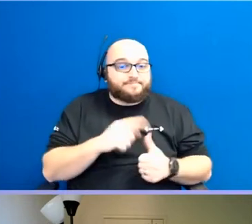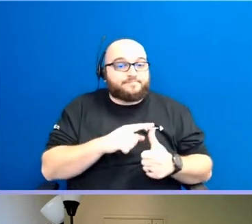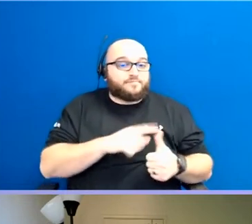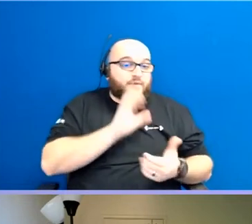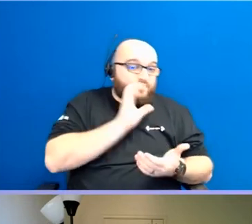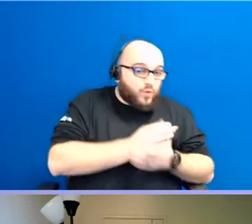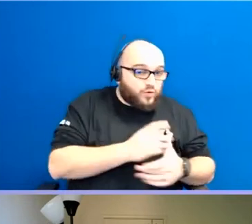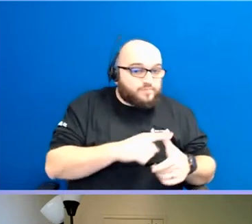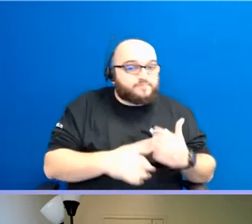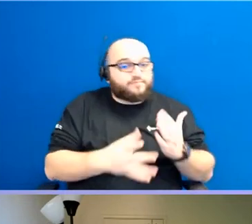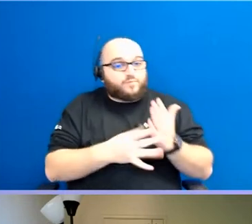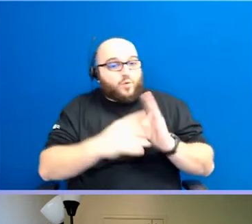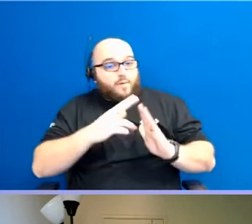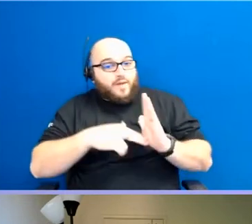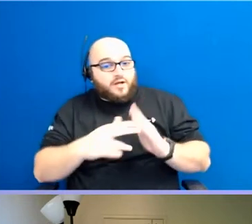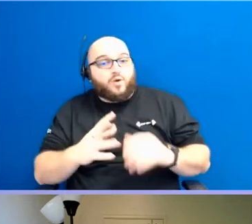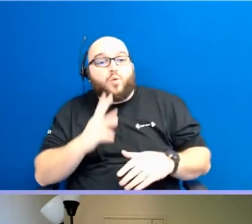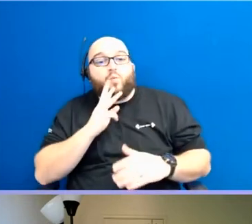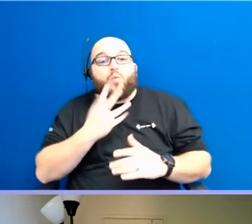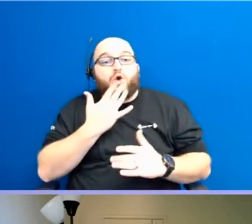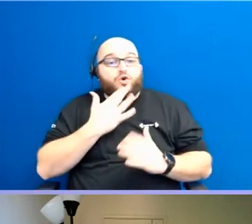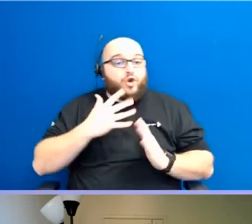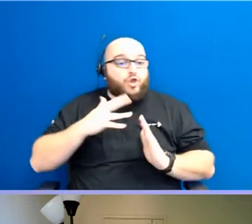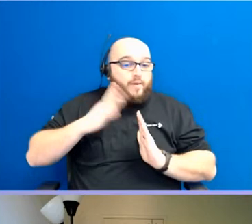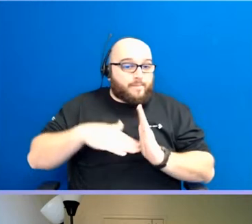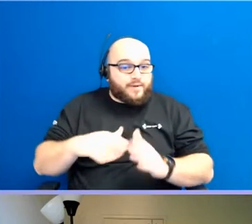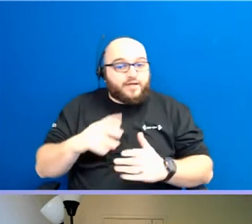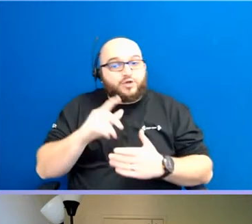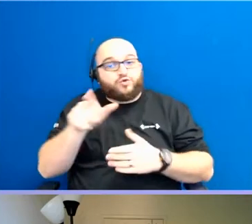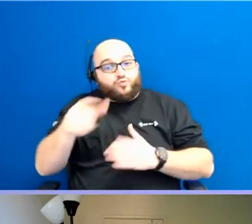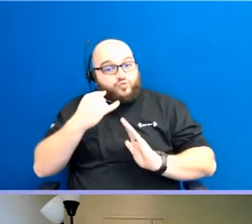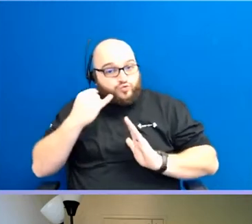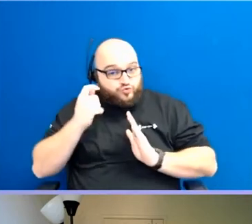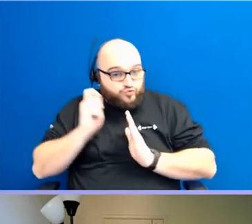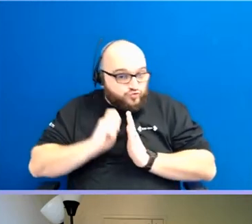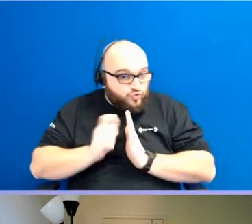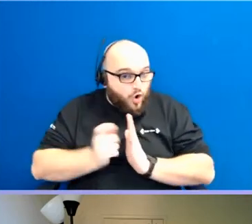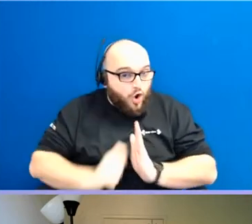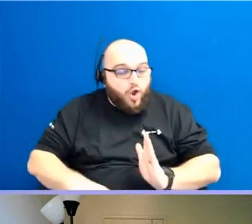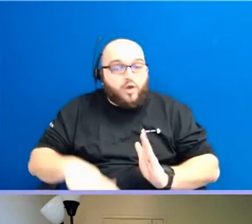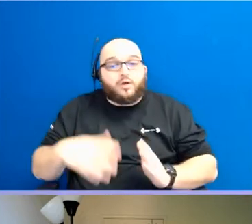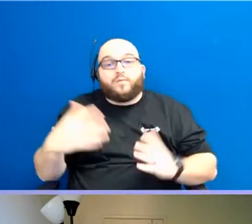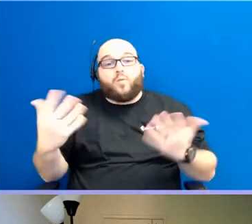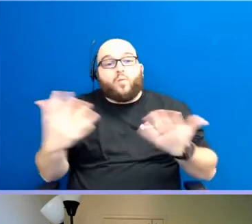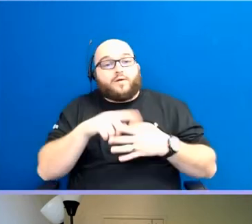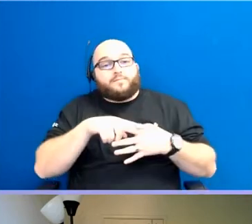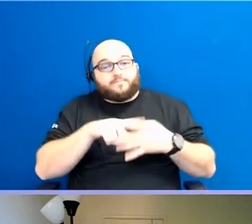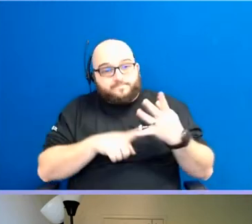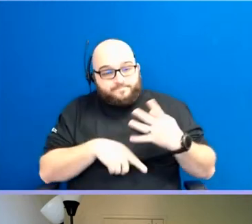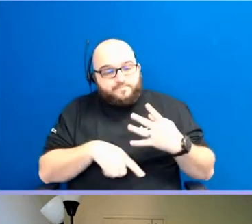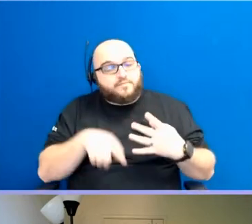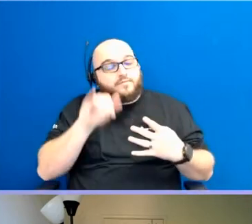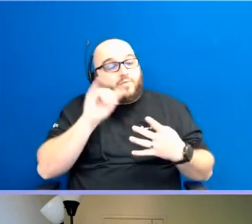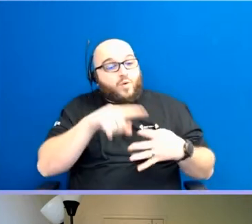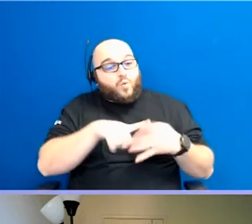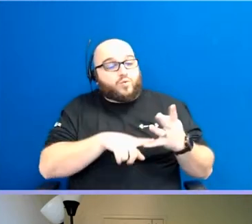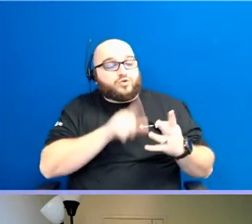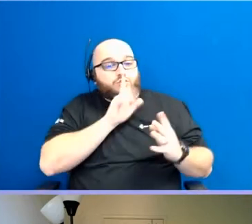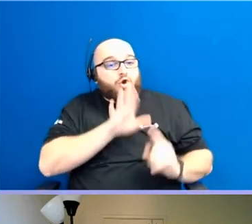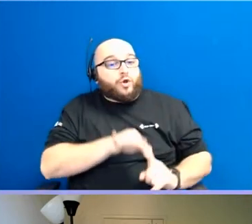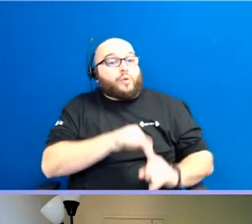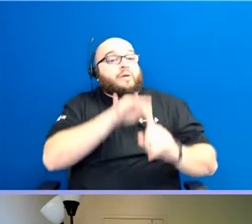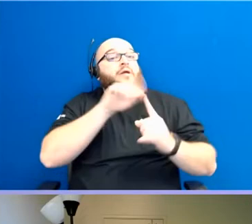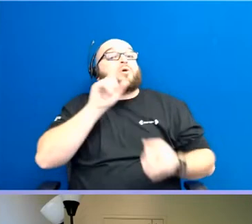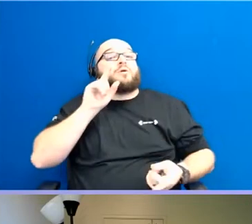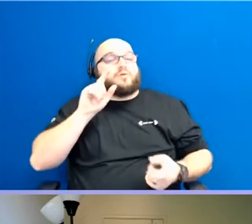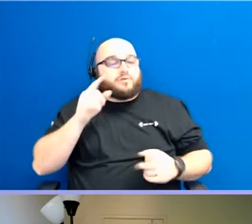oil painting? Is it a watercolor painting? Is it a sketch? These details, I think, are unique to Firefly, and we should